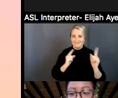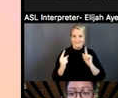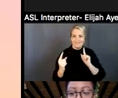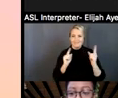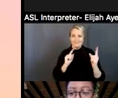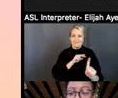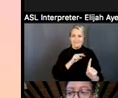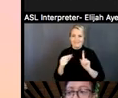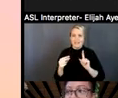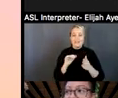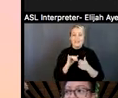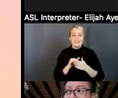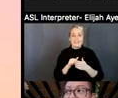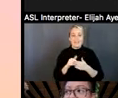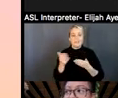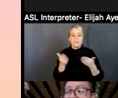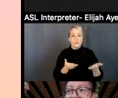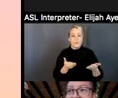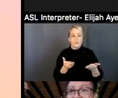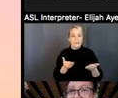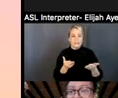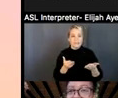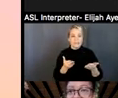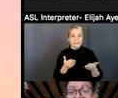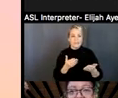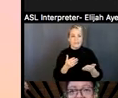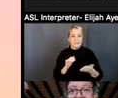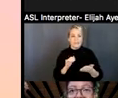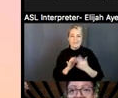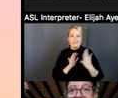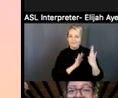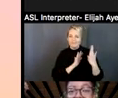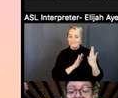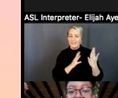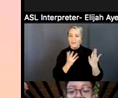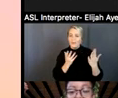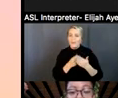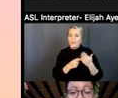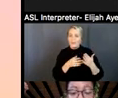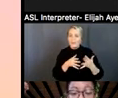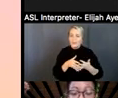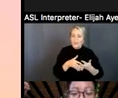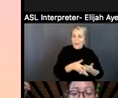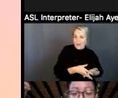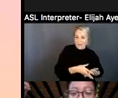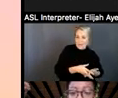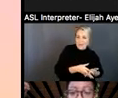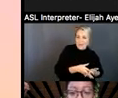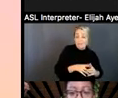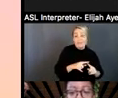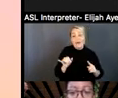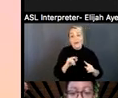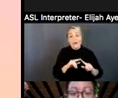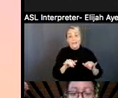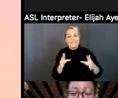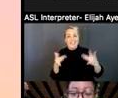in this the energy of what's grounding and what's also a little light and intuitive